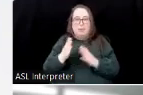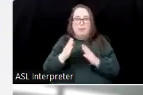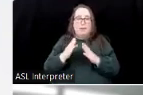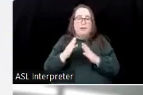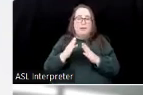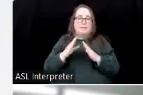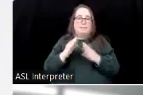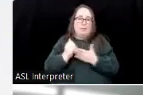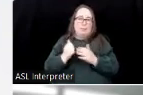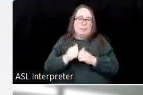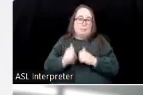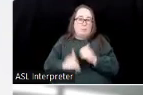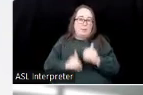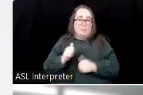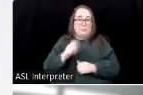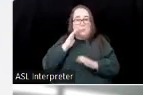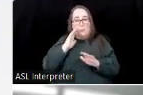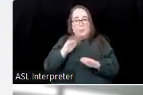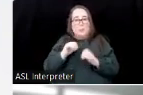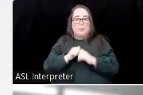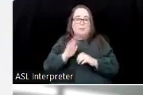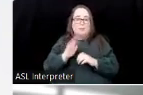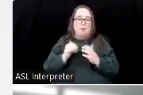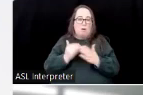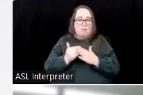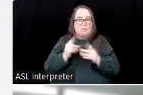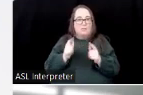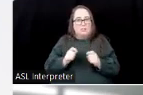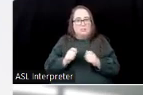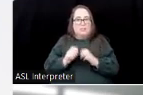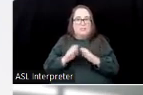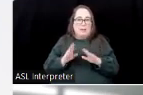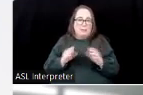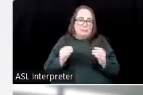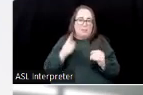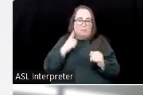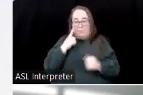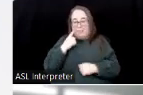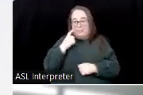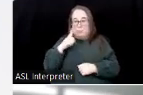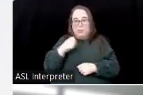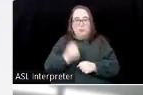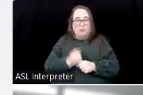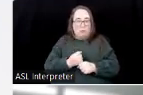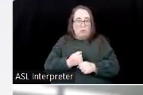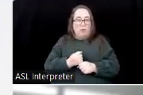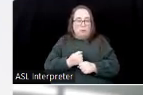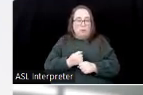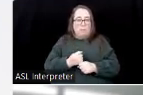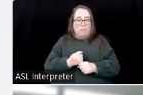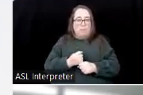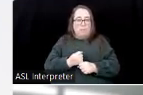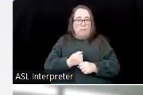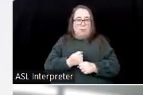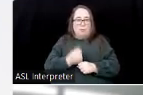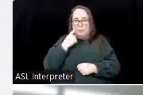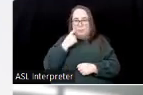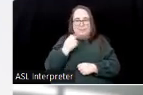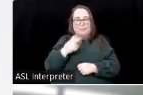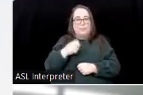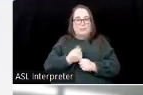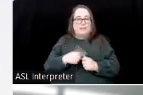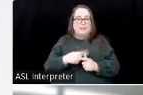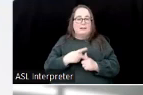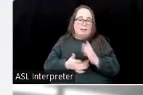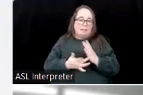process, because with all the changes in the housing market in the last year or the last few years,